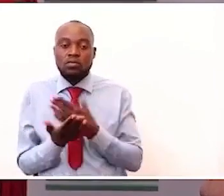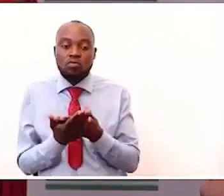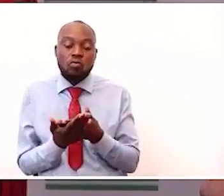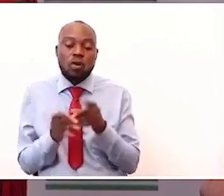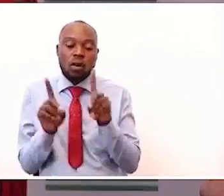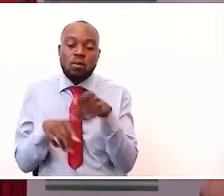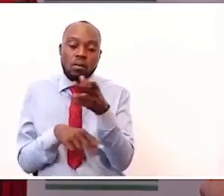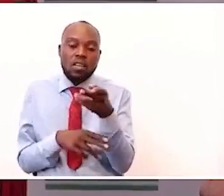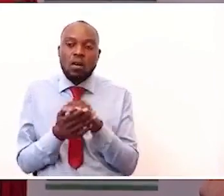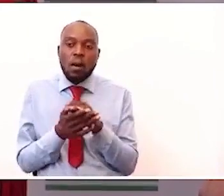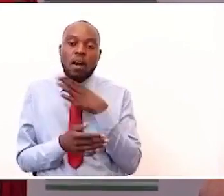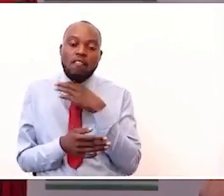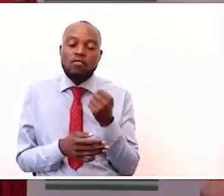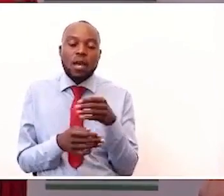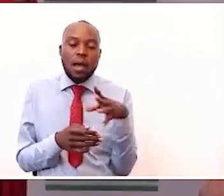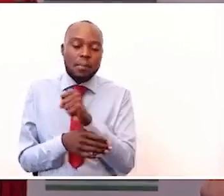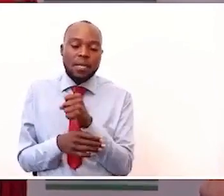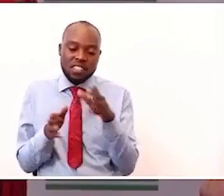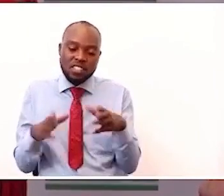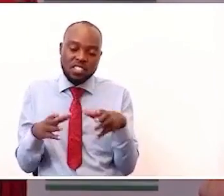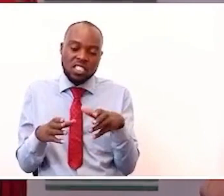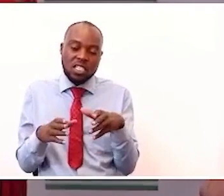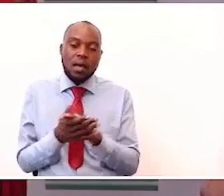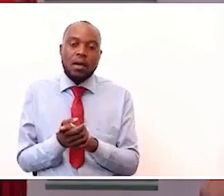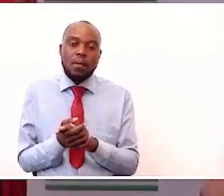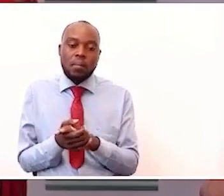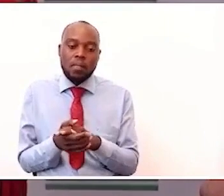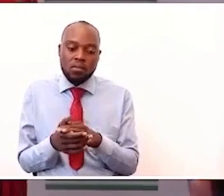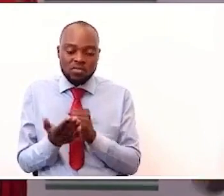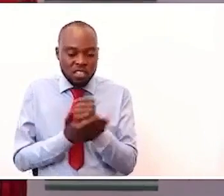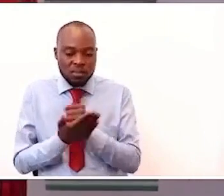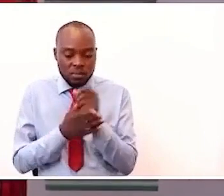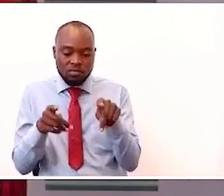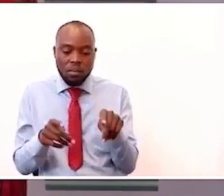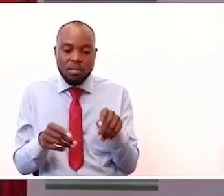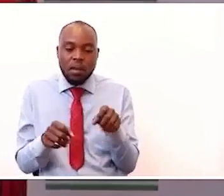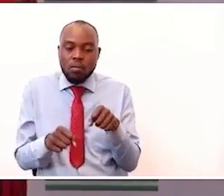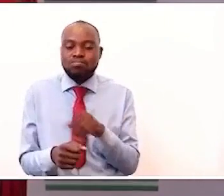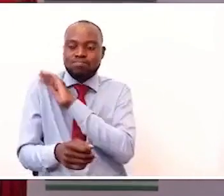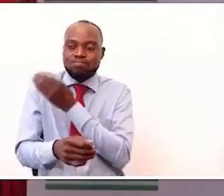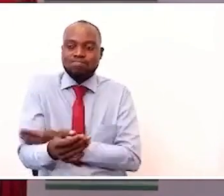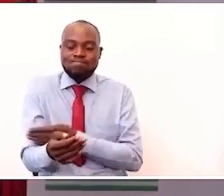find another way of responding to our refusal of the, you know, the so-called,